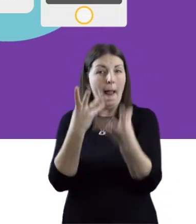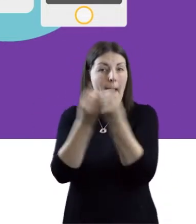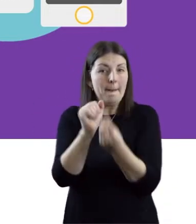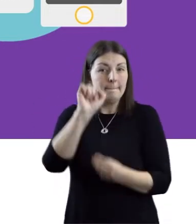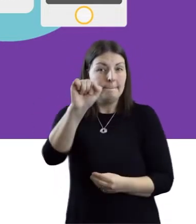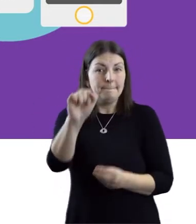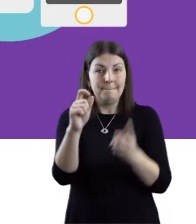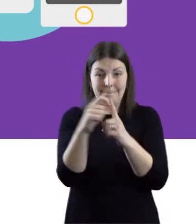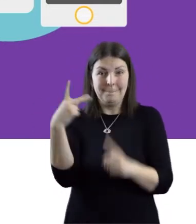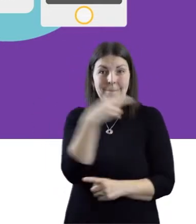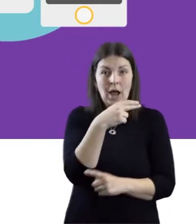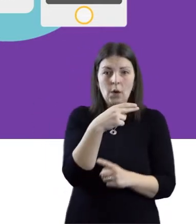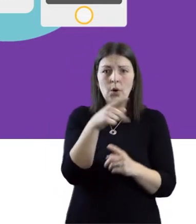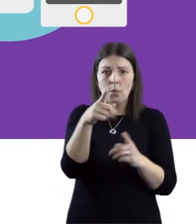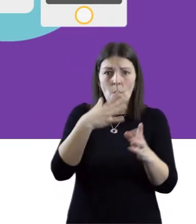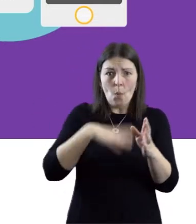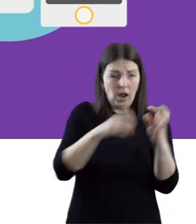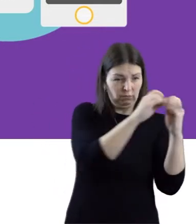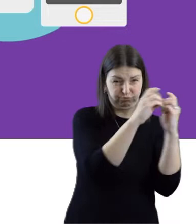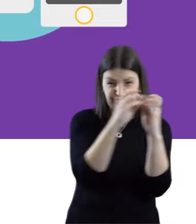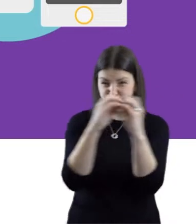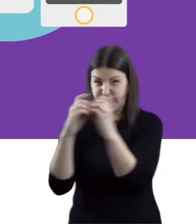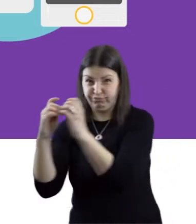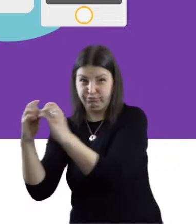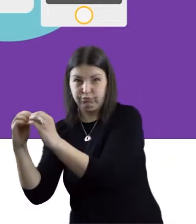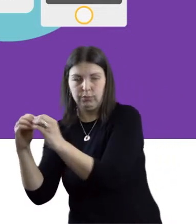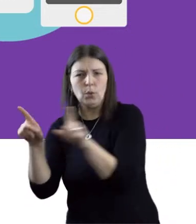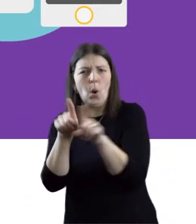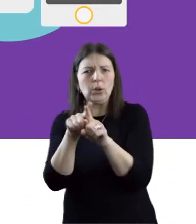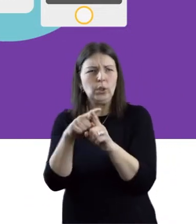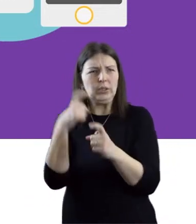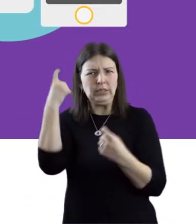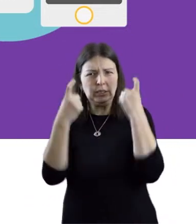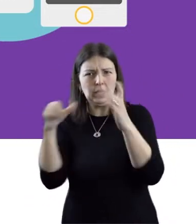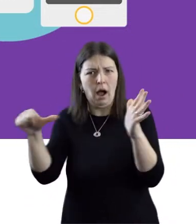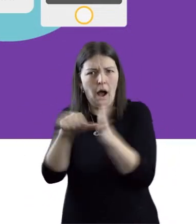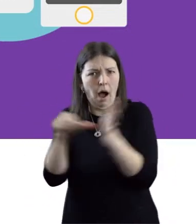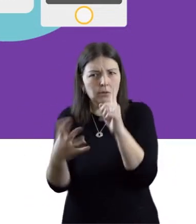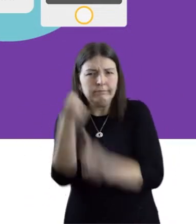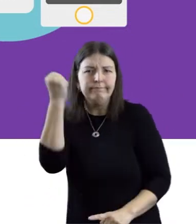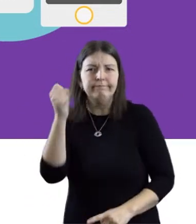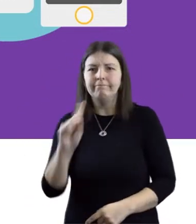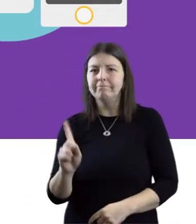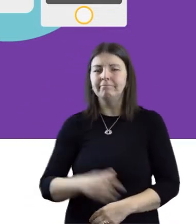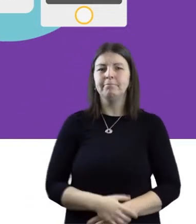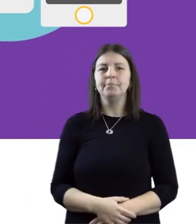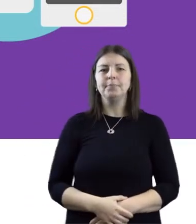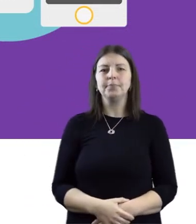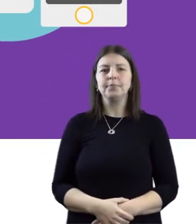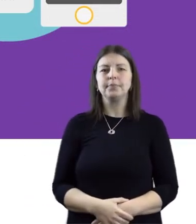all of these separate passwords can be difficult. There are password managers that are widely available which will help you store your password